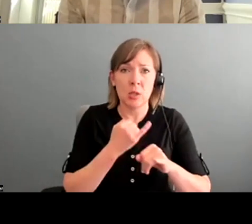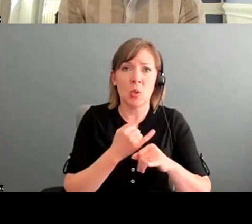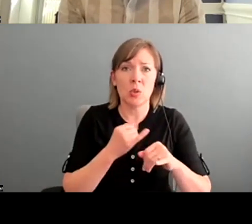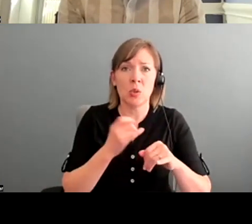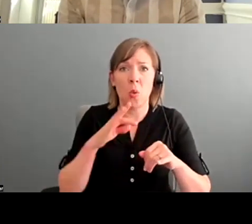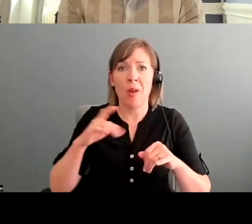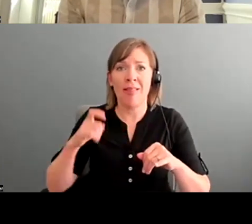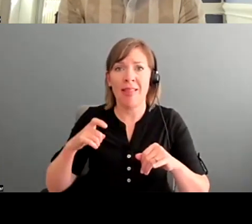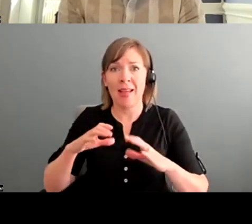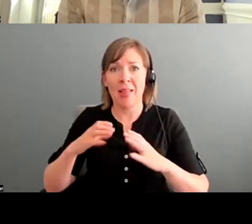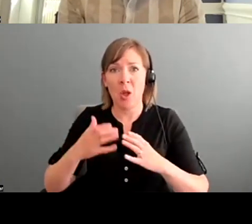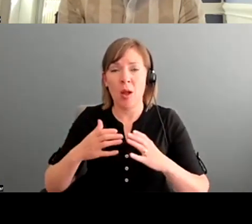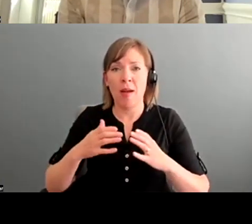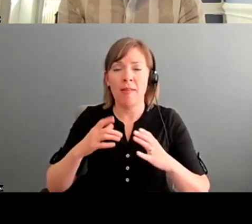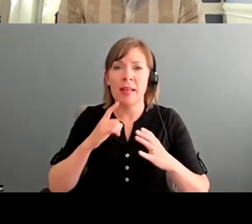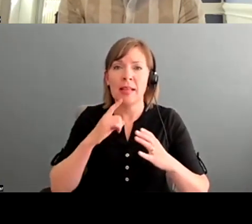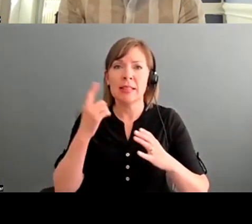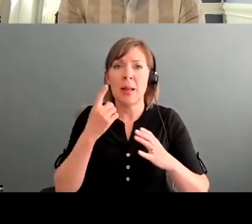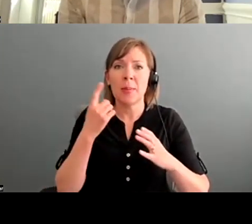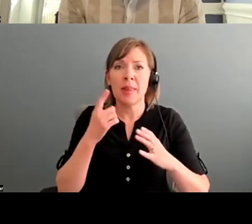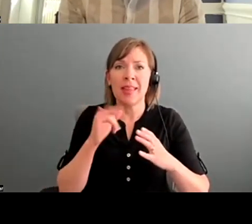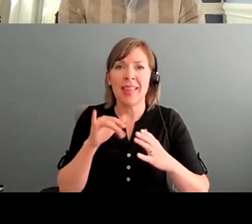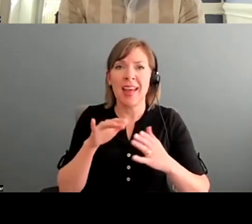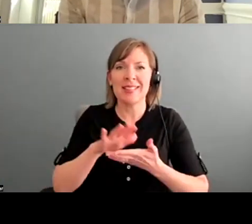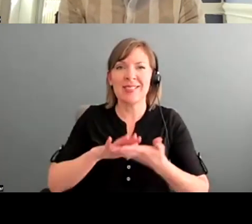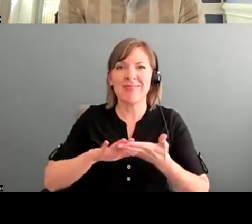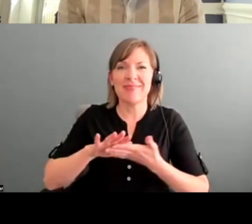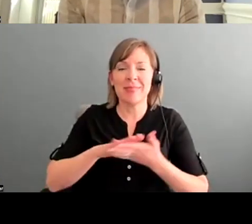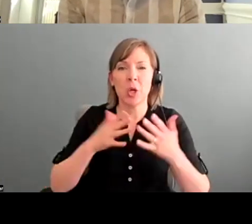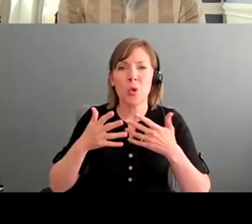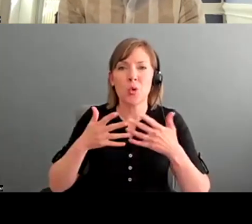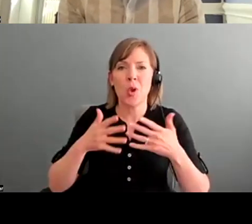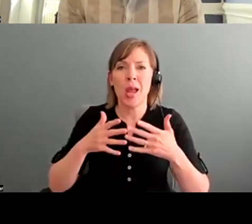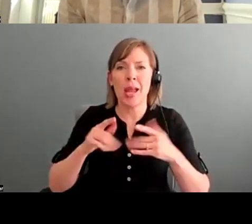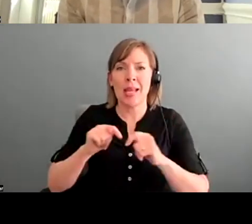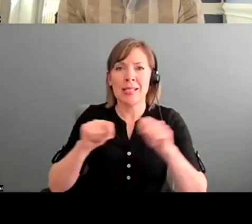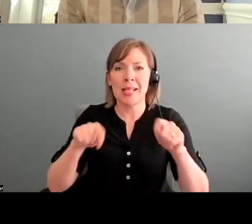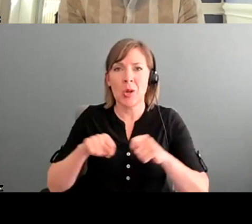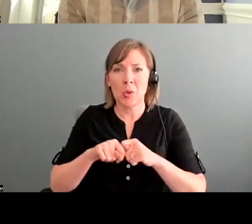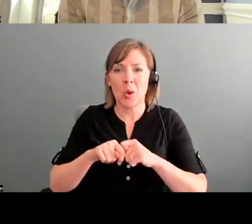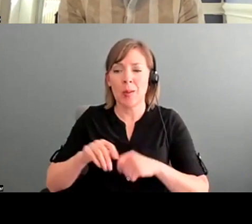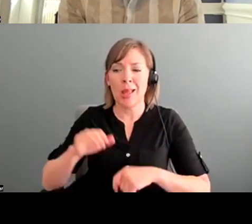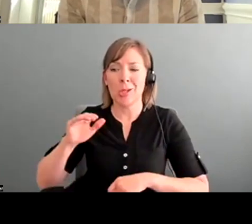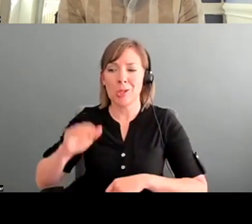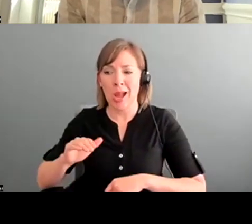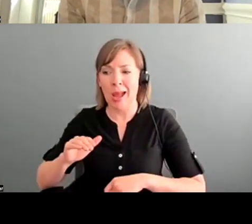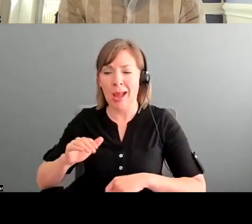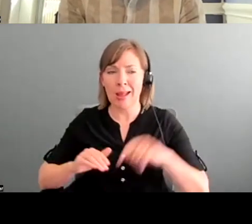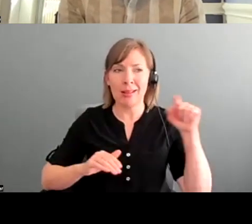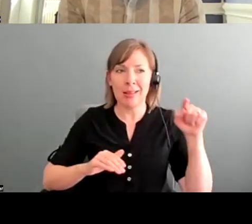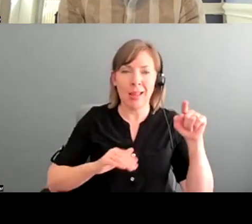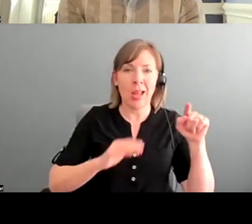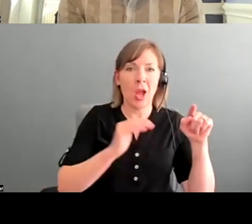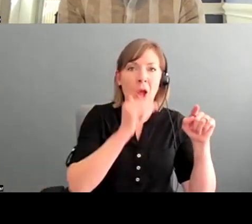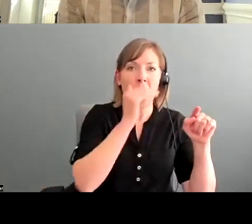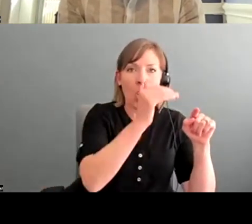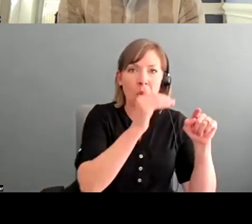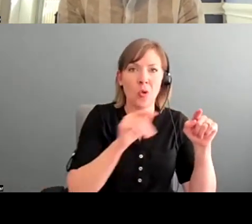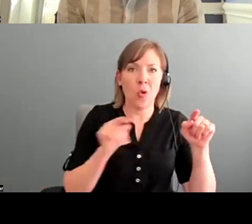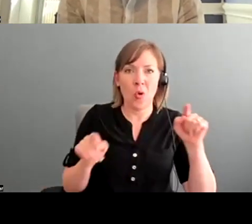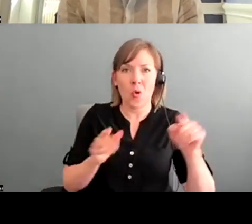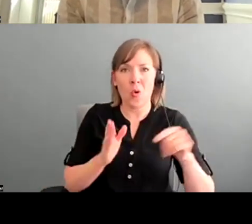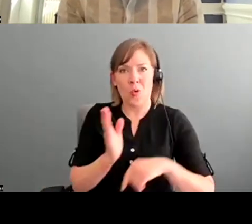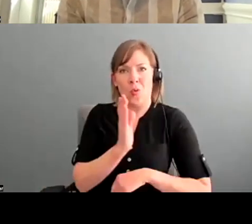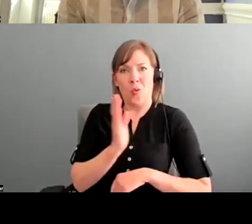institutions or lack thereof is something that is in a murky territory between being a child and a proper legal entity as an adult in